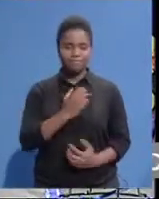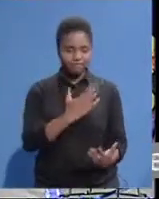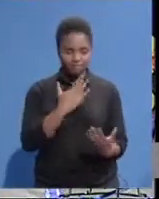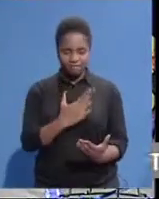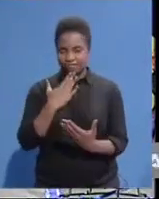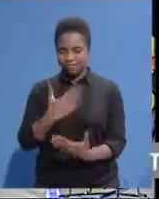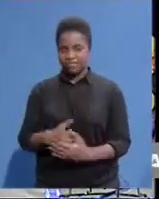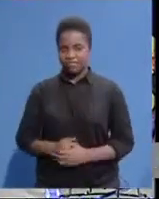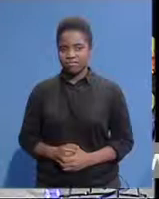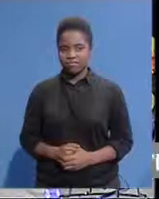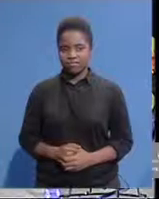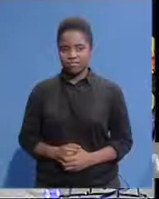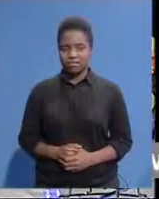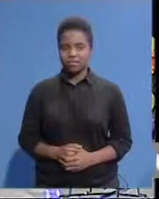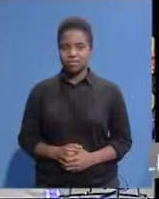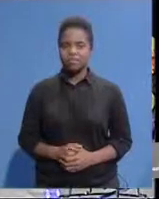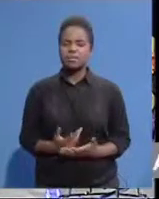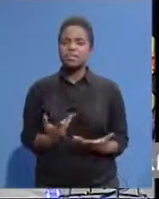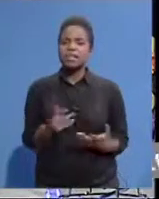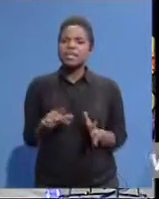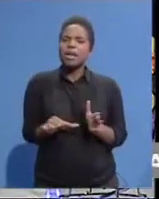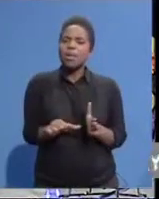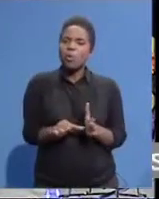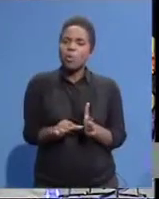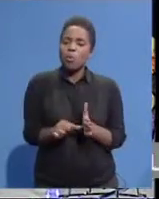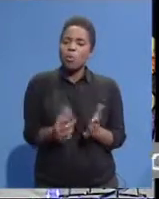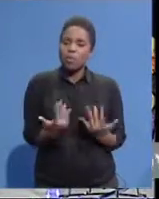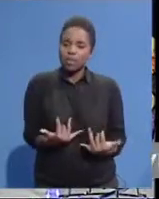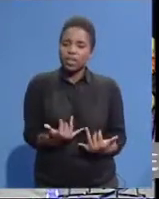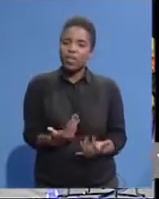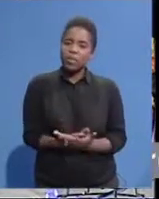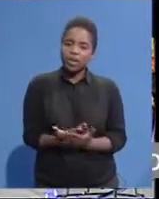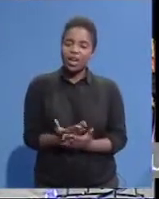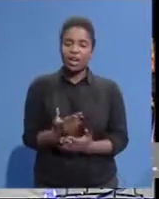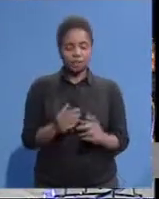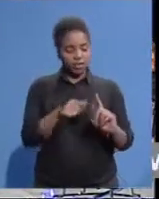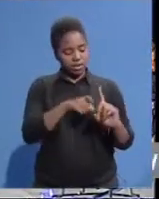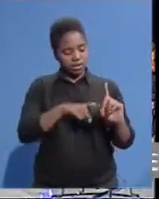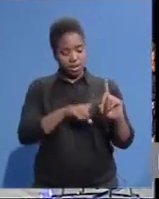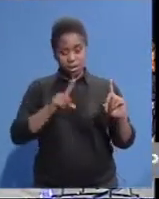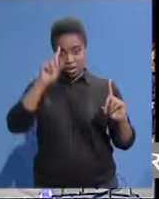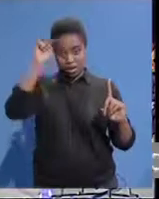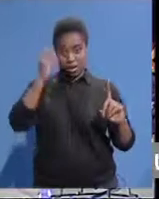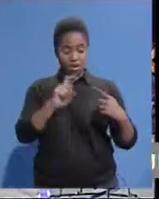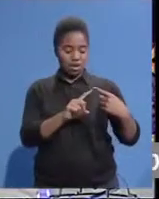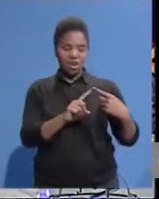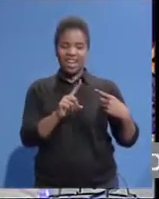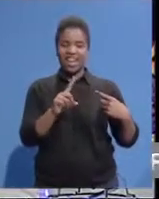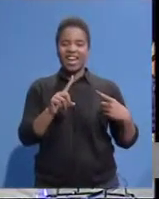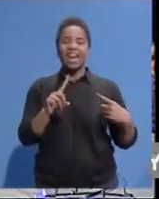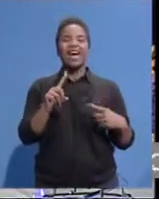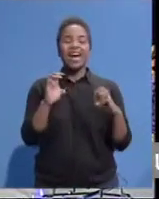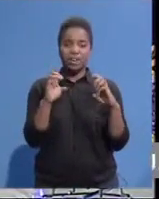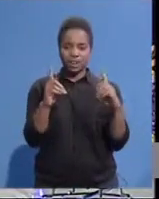That is, I suppose that's the key message that we can take out of Madiba's life, the one of education. In fact, in his